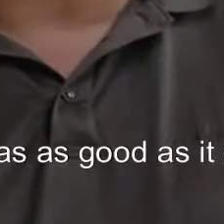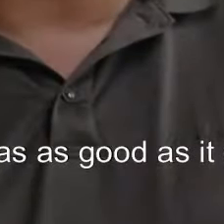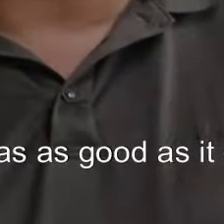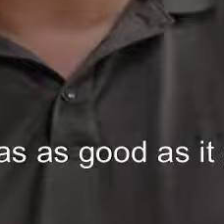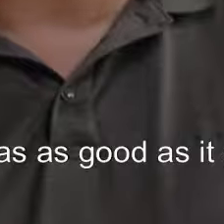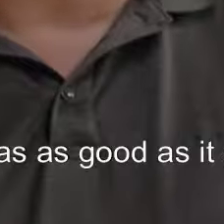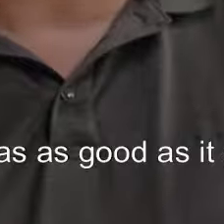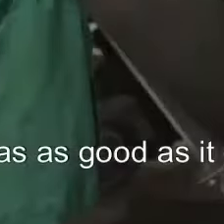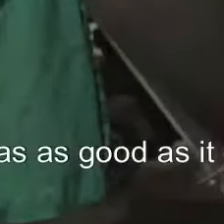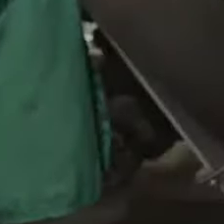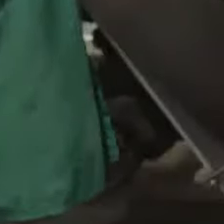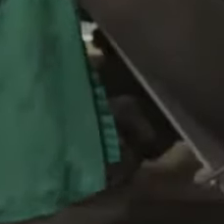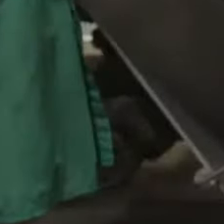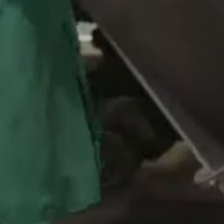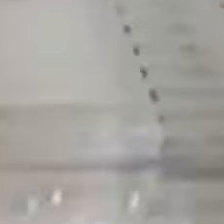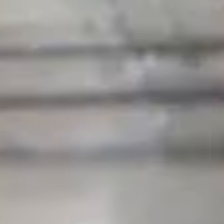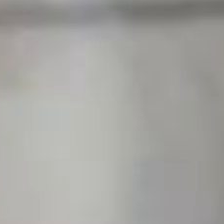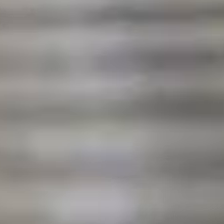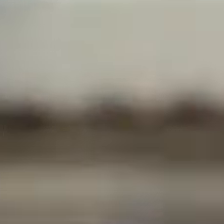as good as it gets, so.